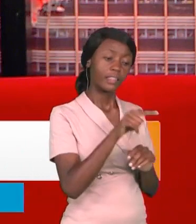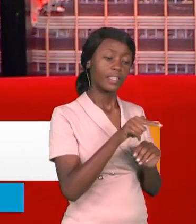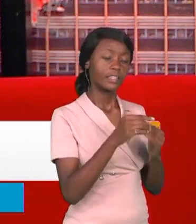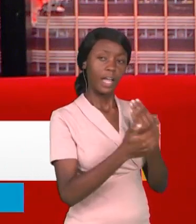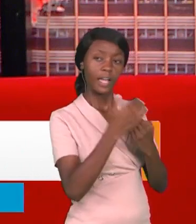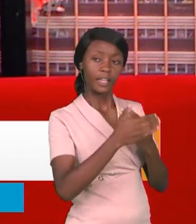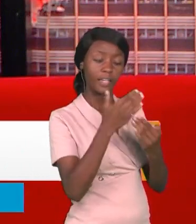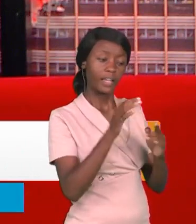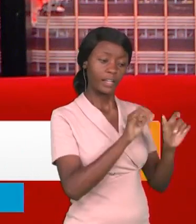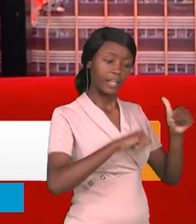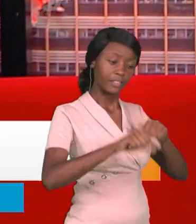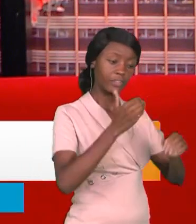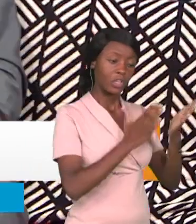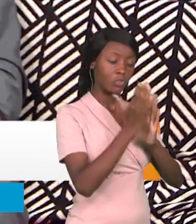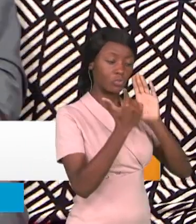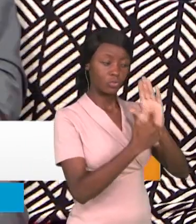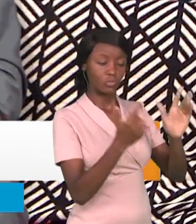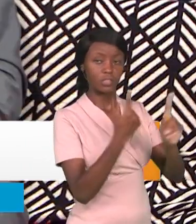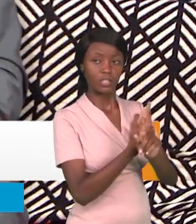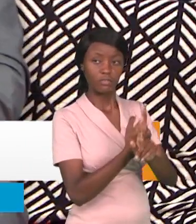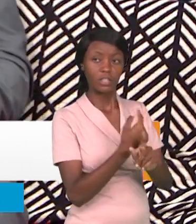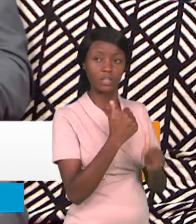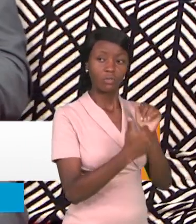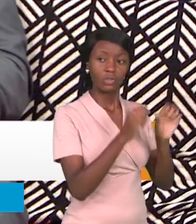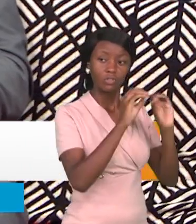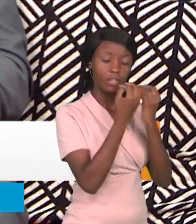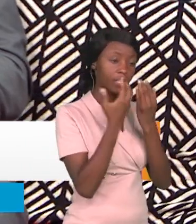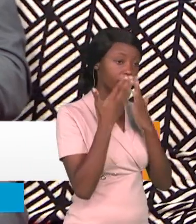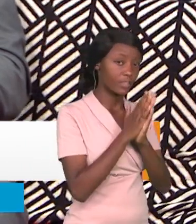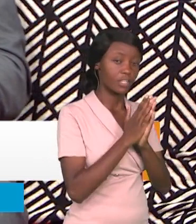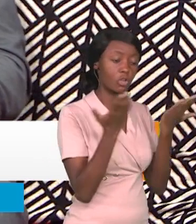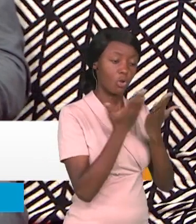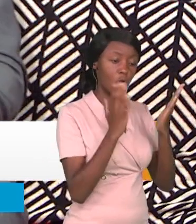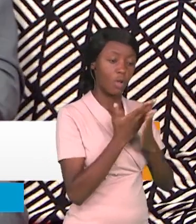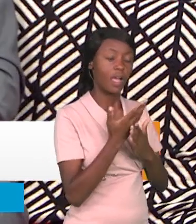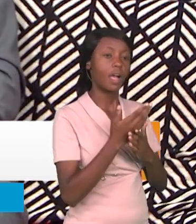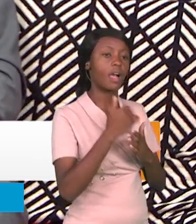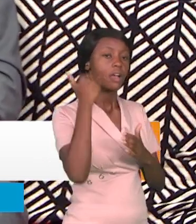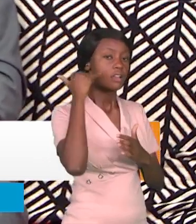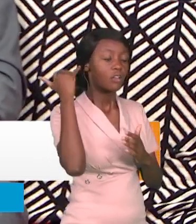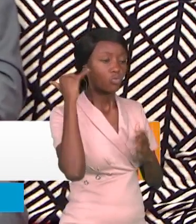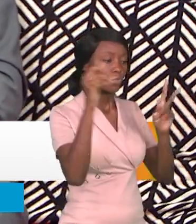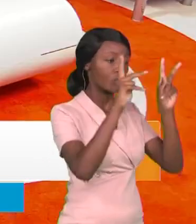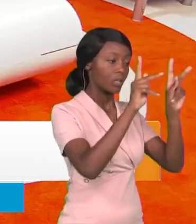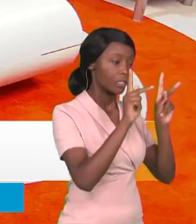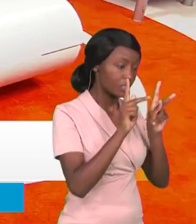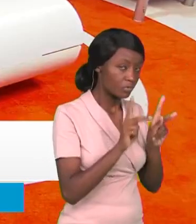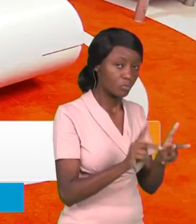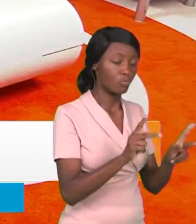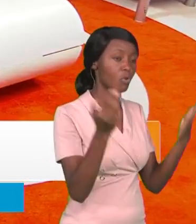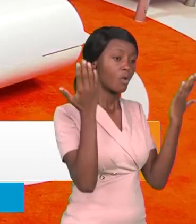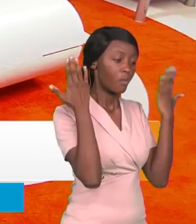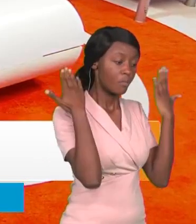conservation activities through the expeditions which have been organized in Nakuru, Kisumu,